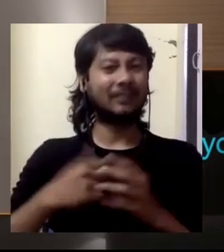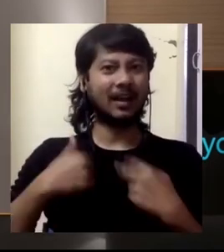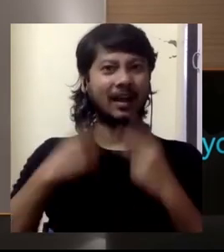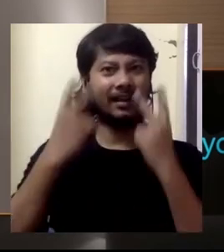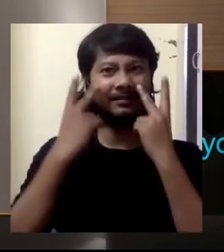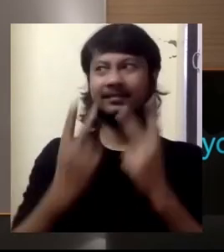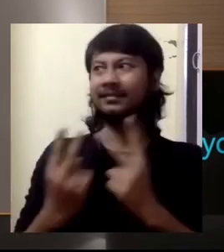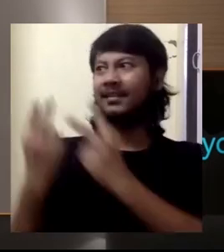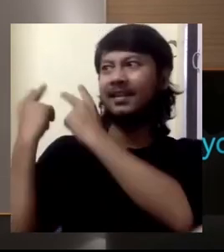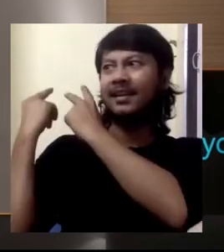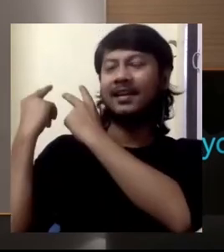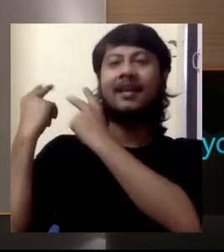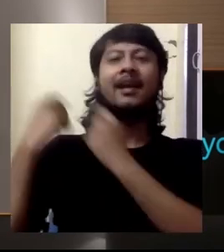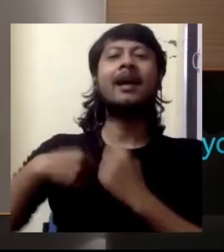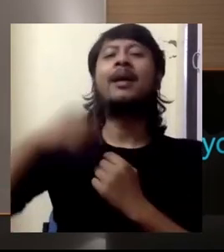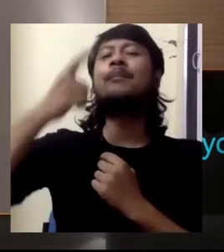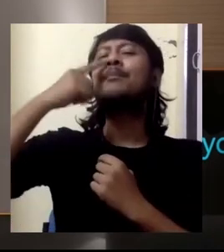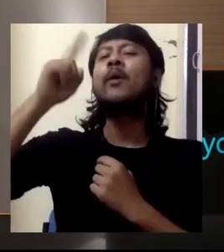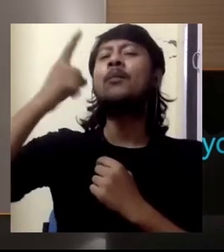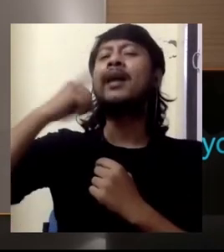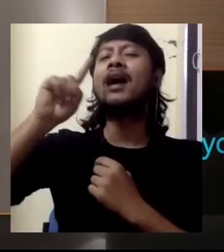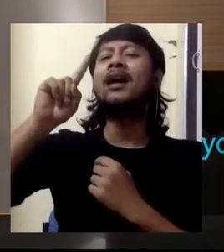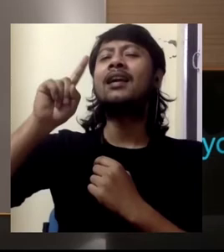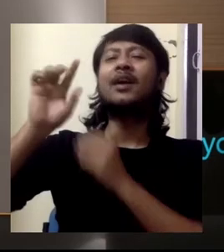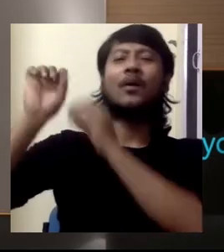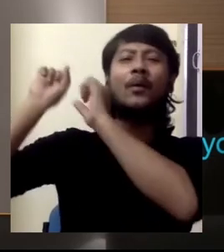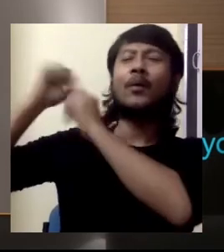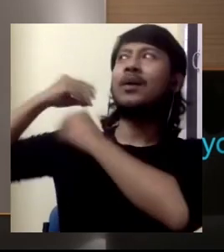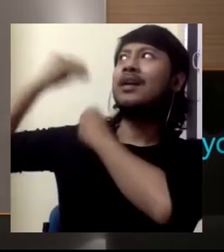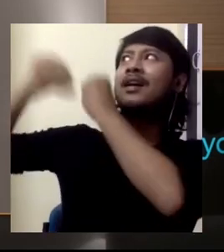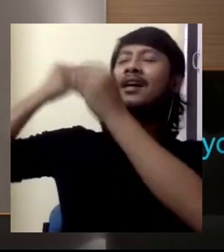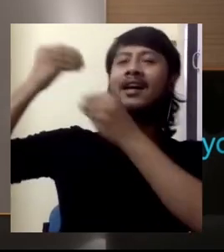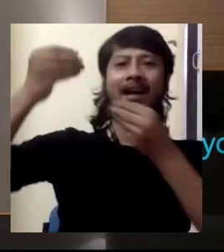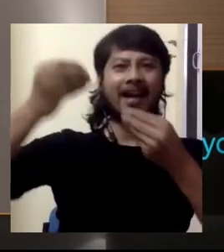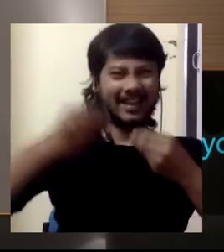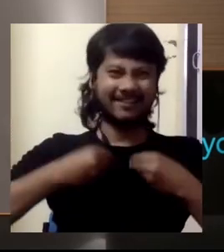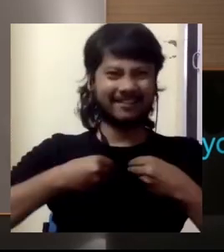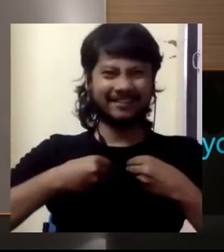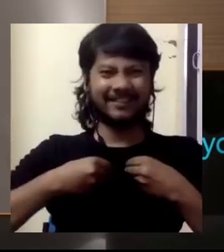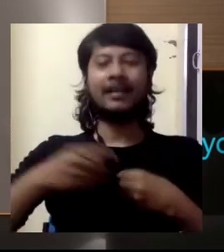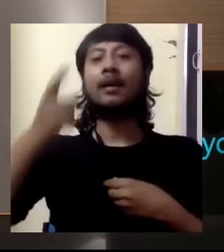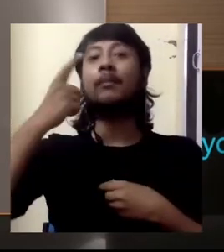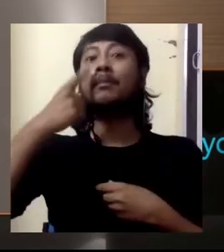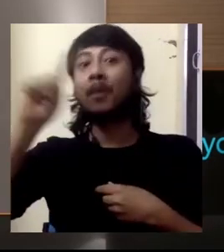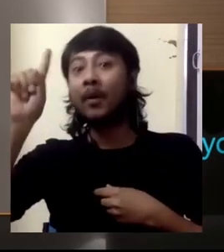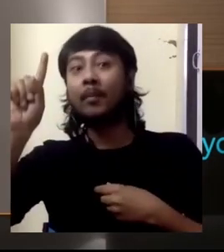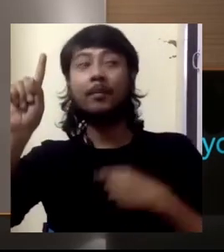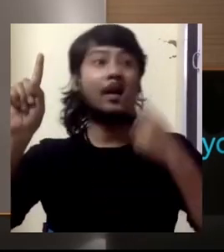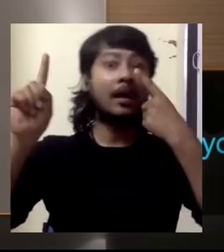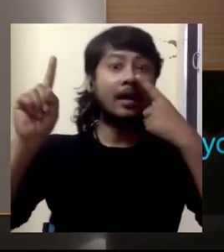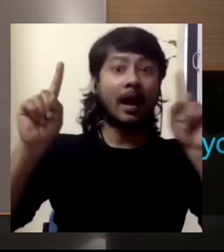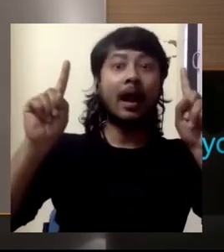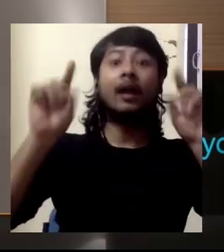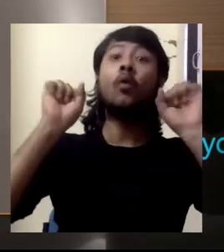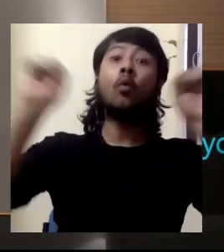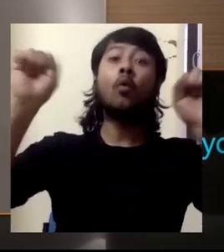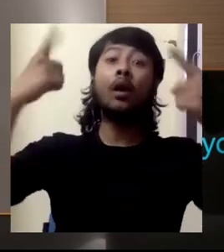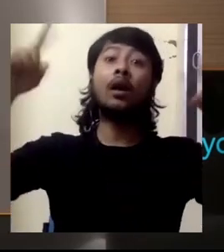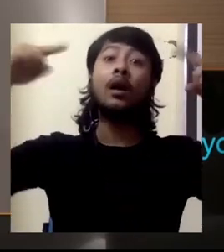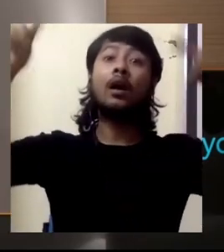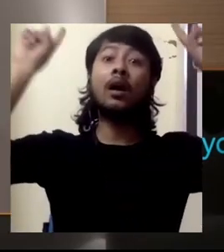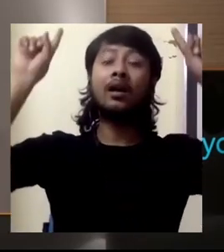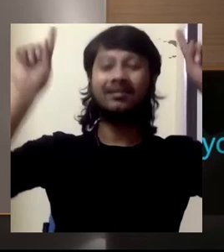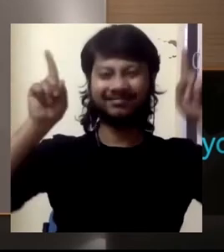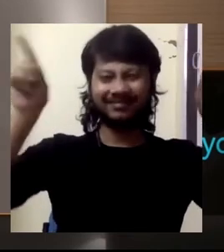the genetic makeup that I have, in my family history, what are the mental health illnesses that have prevailed? If I look at my